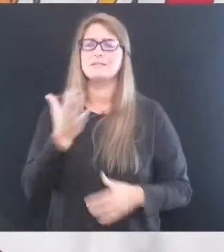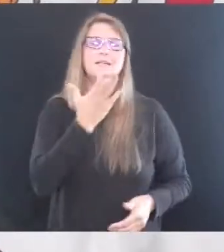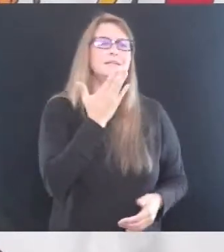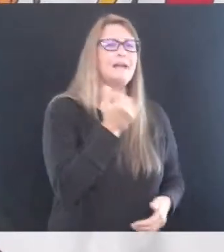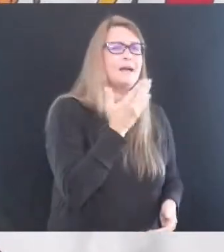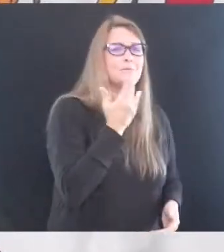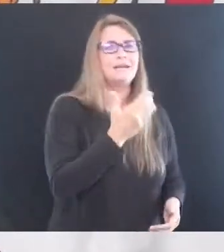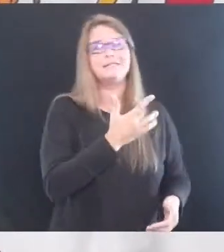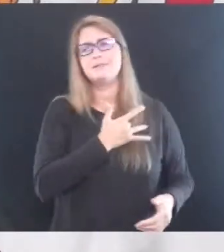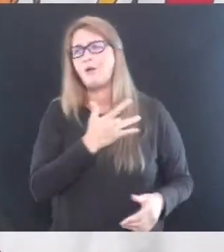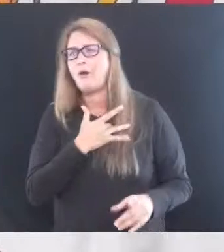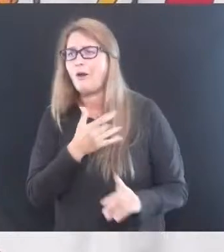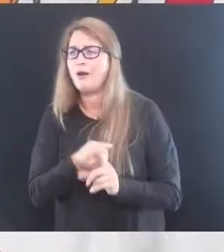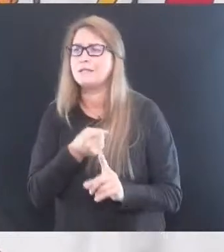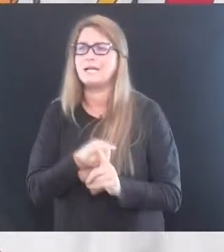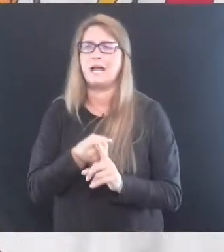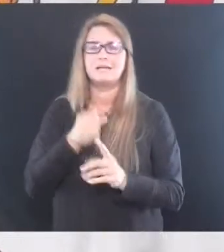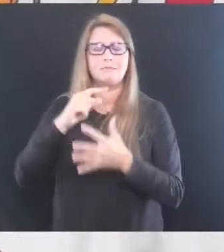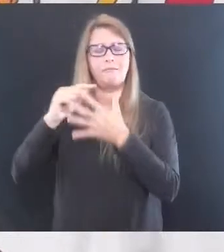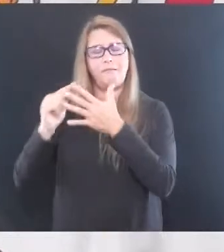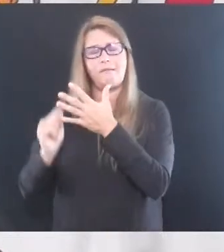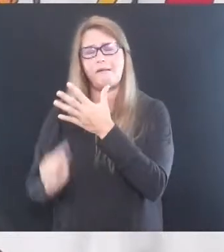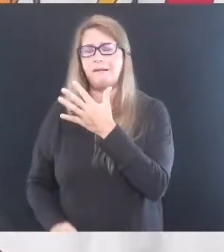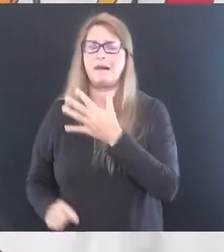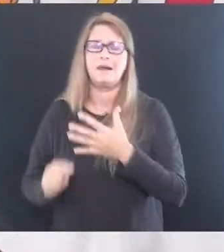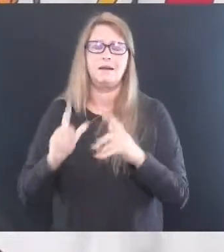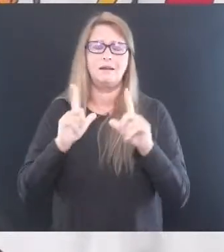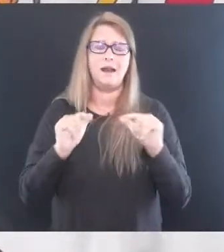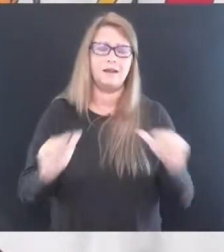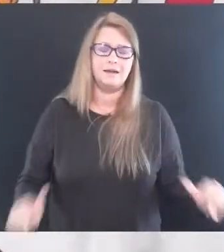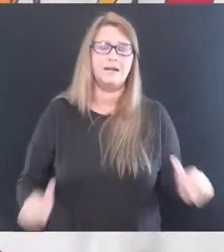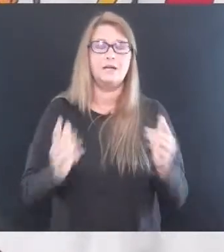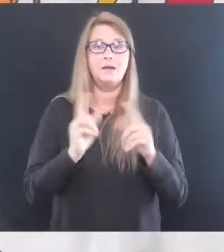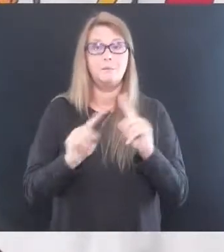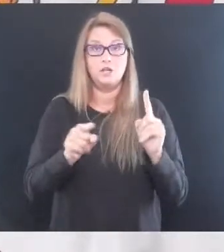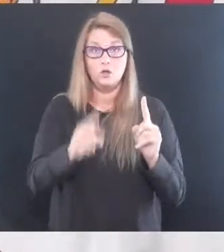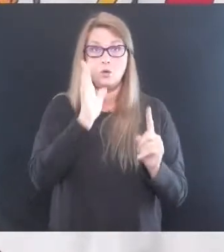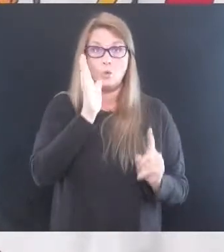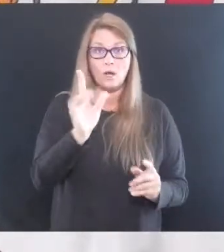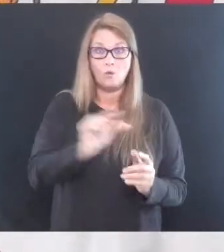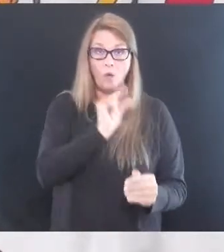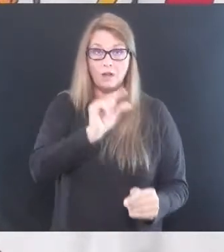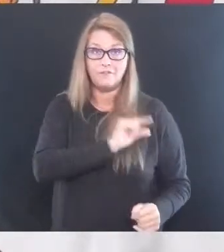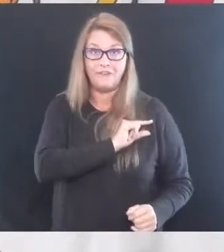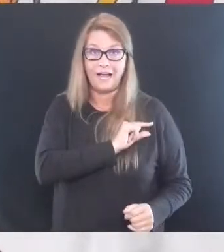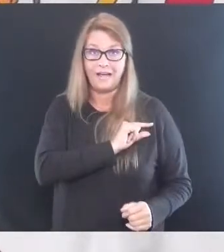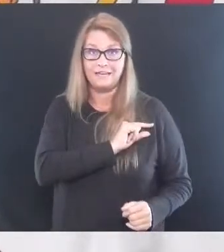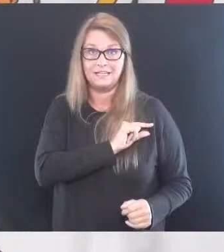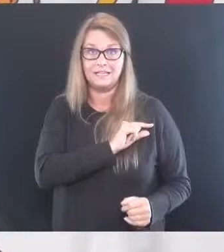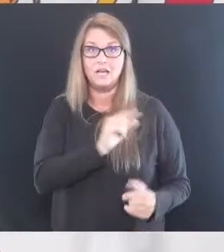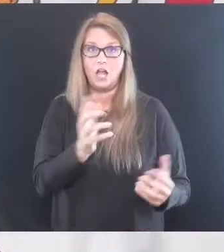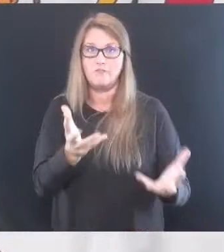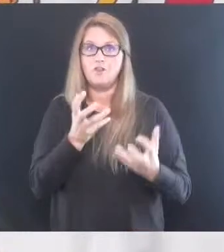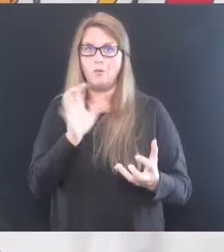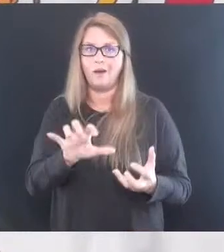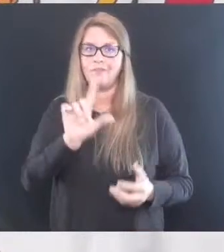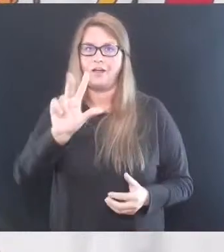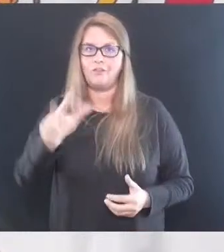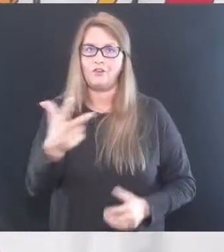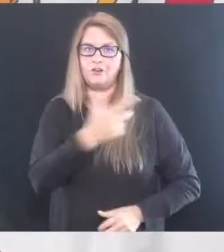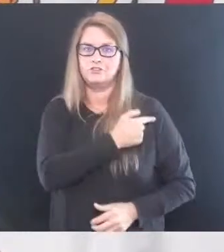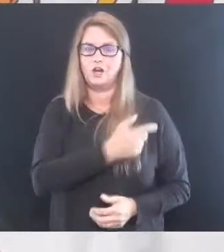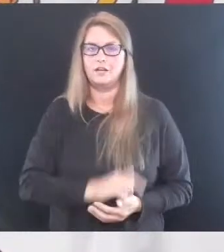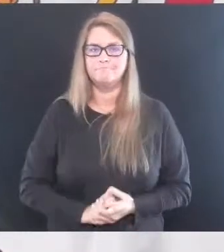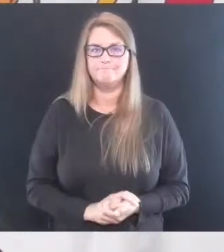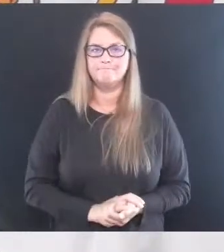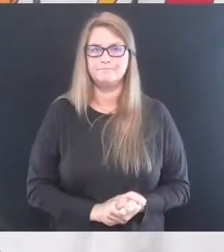heart conditions and dementia and everything in the world. But really, you will qualify if you want to get that booster.